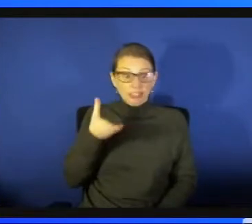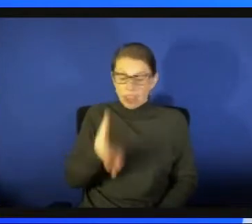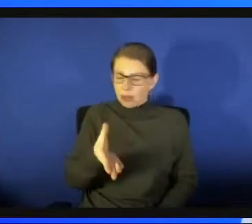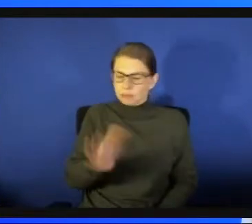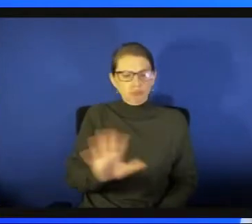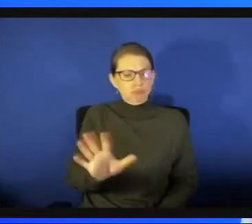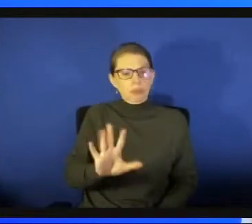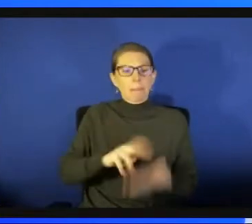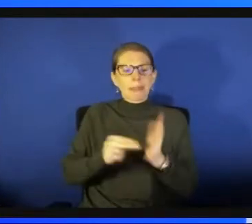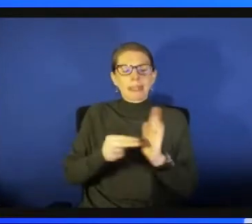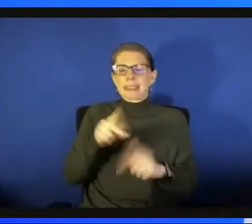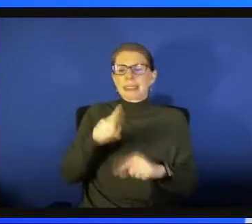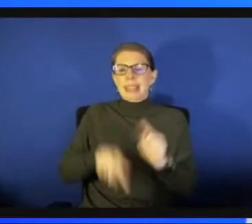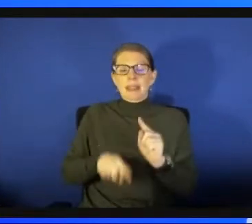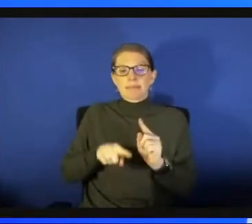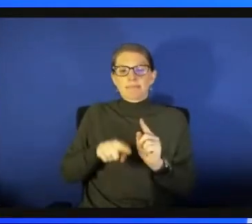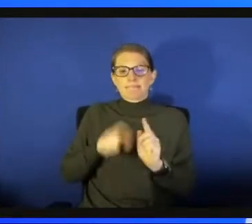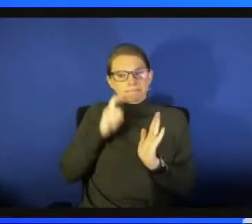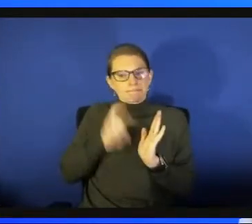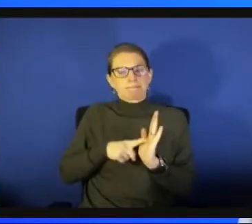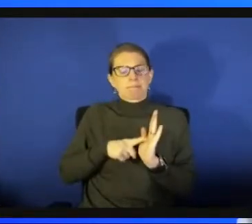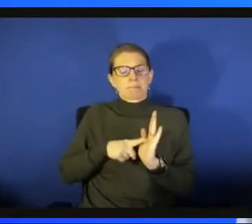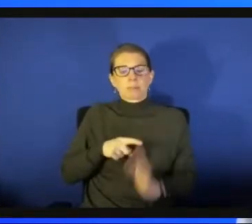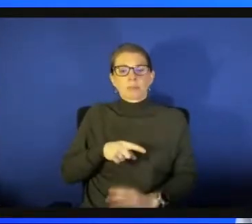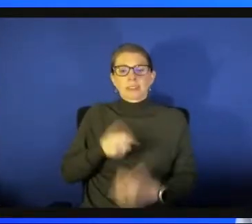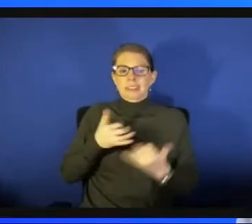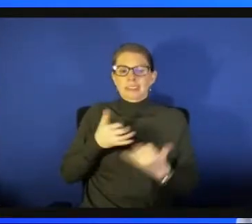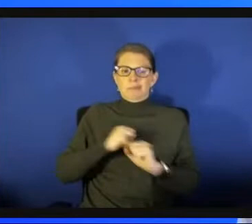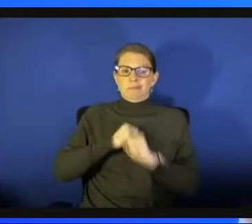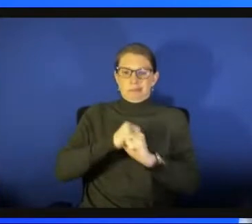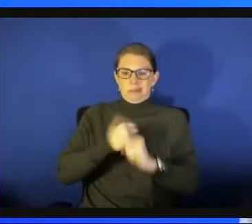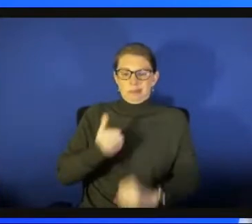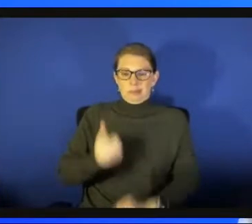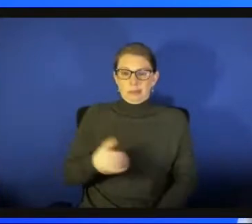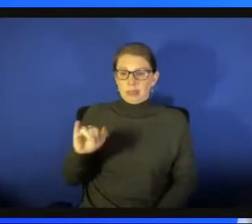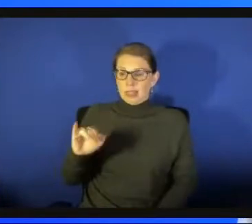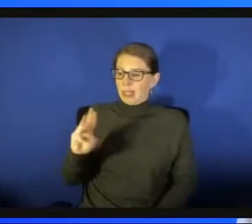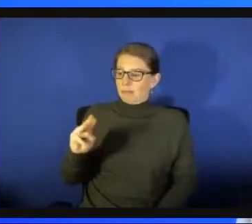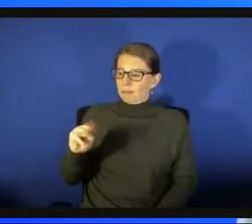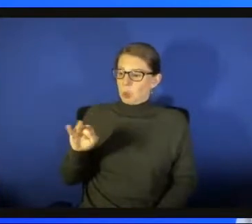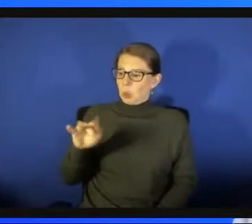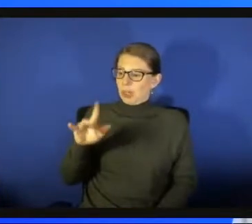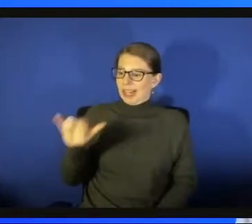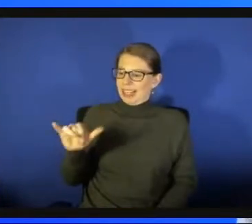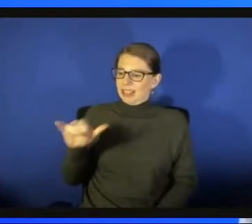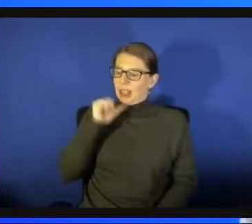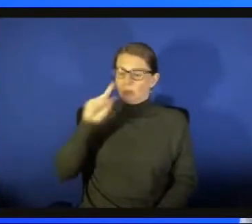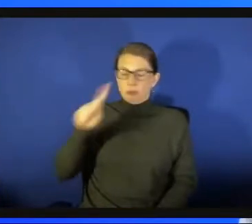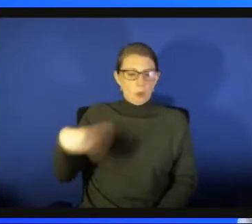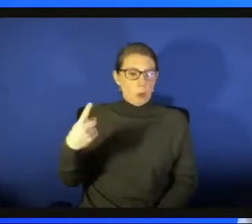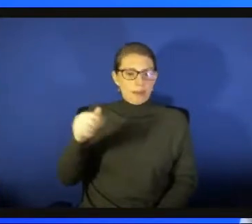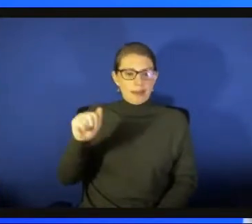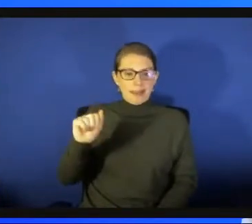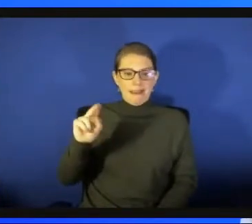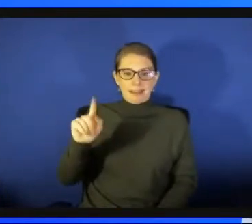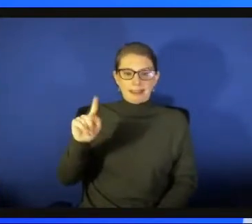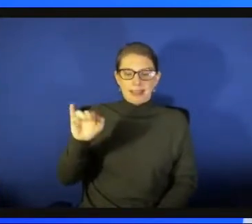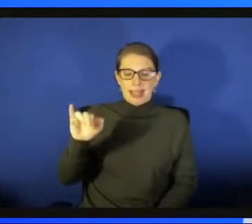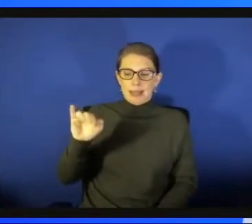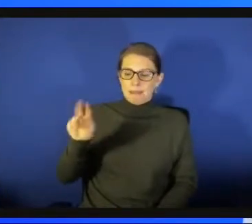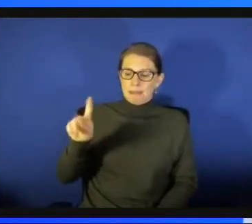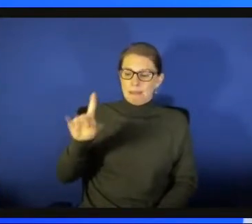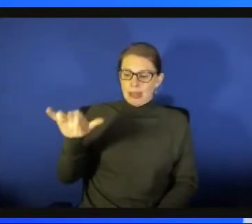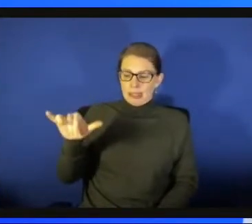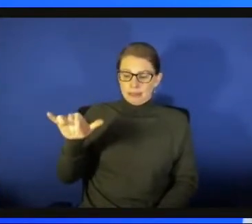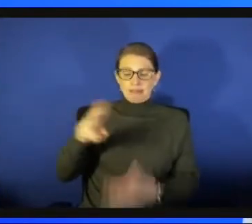as well, but you still have protection. And the other thing is immunity is not just antibodies, but immunity is that T cell response. And those